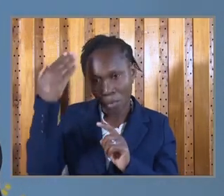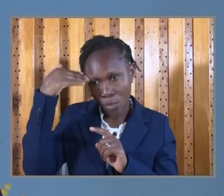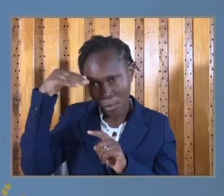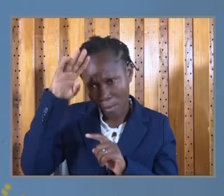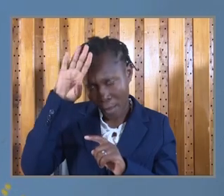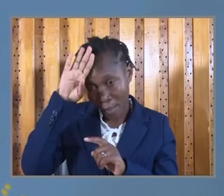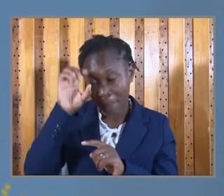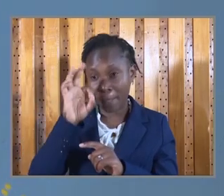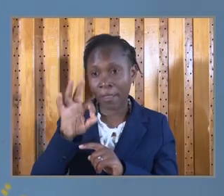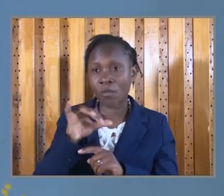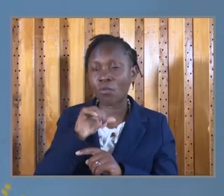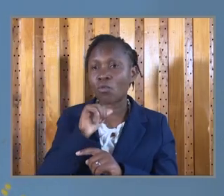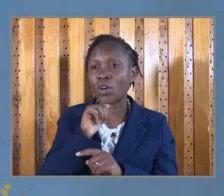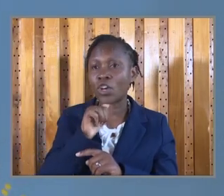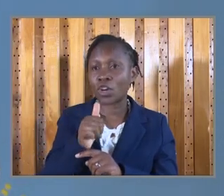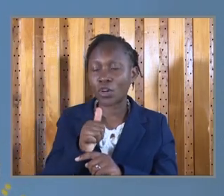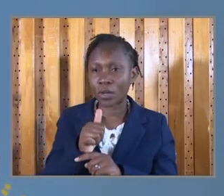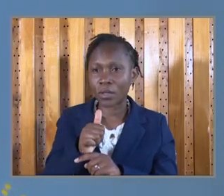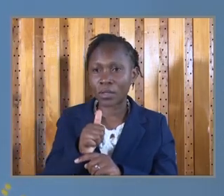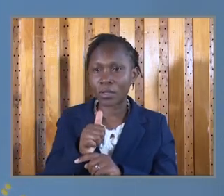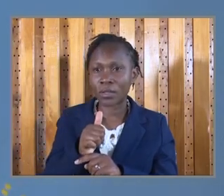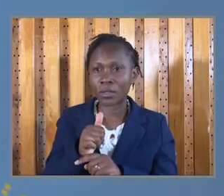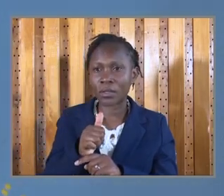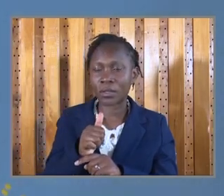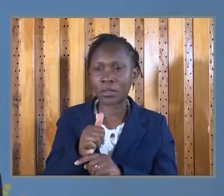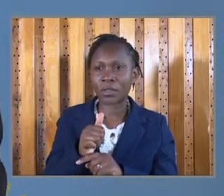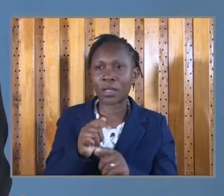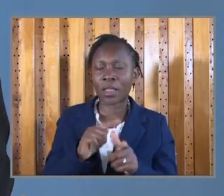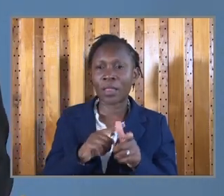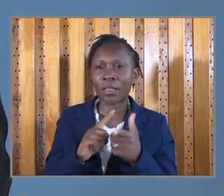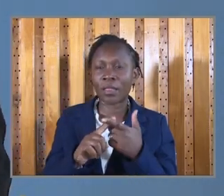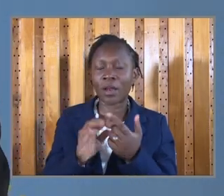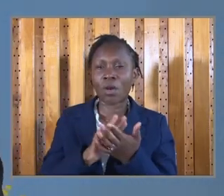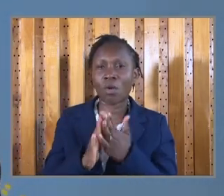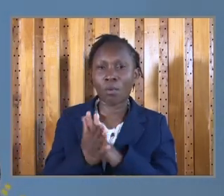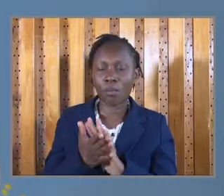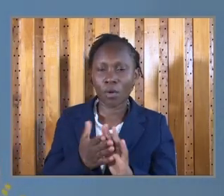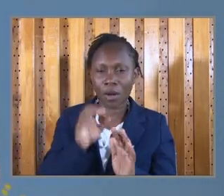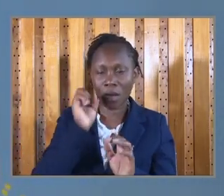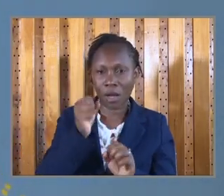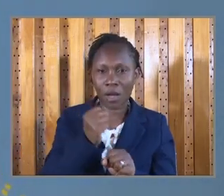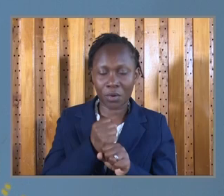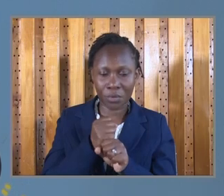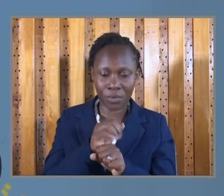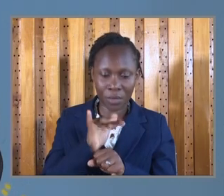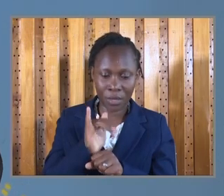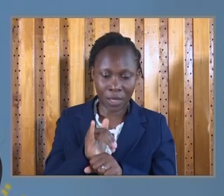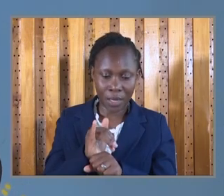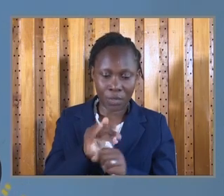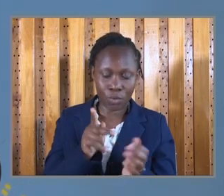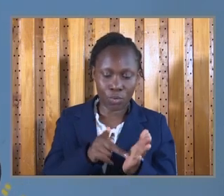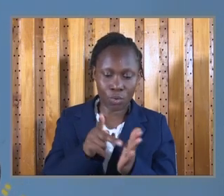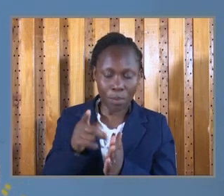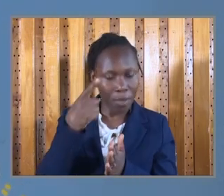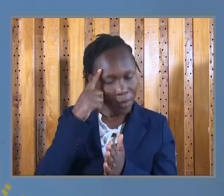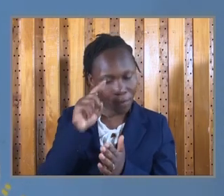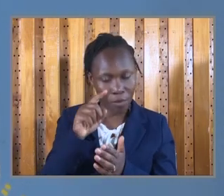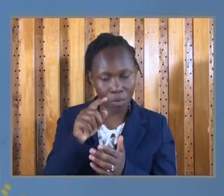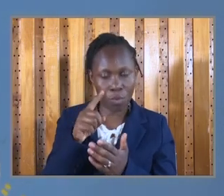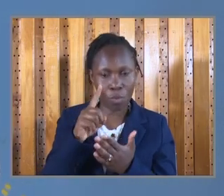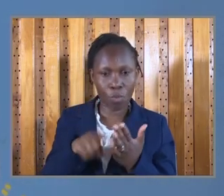Because if we don't cut greenhouse gas emissions, no amount of money will be able to pay for damages done.